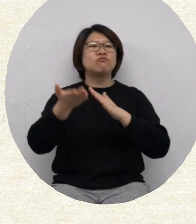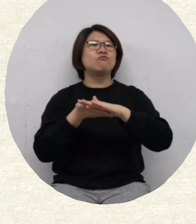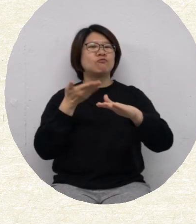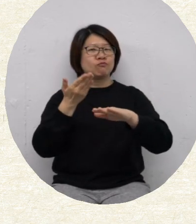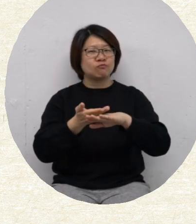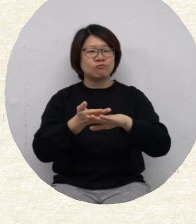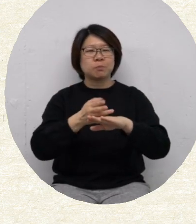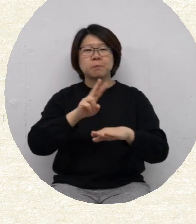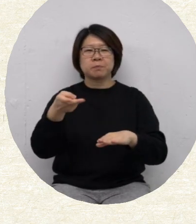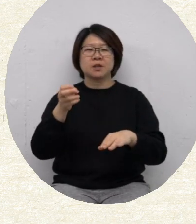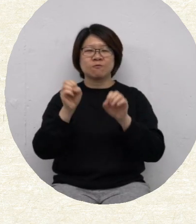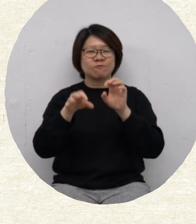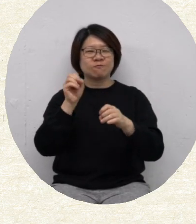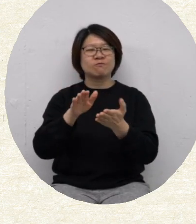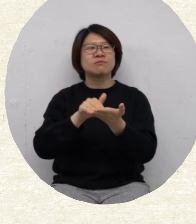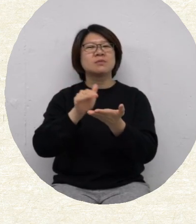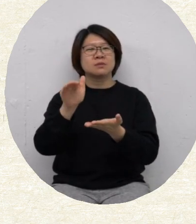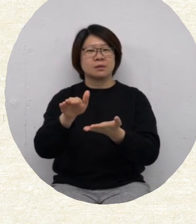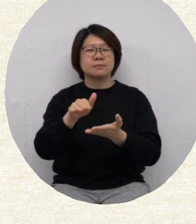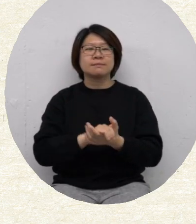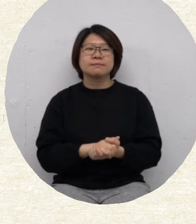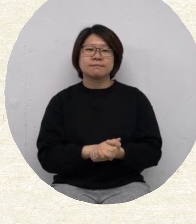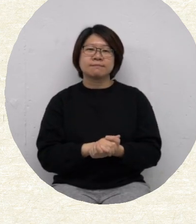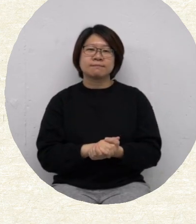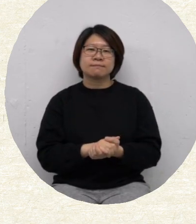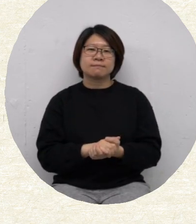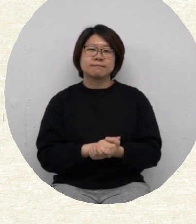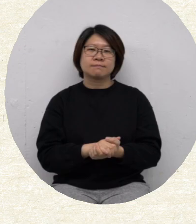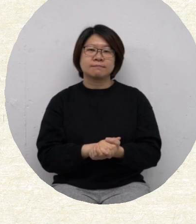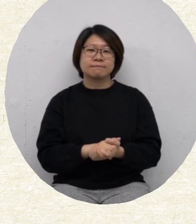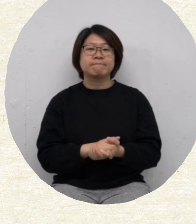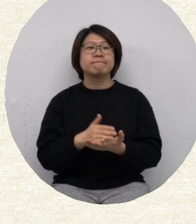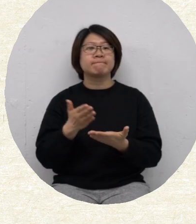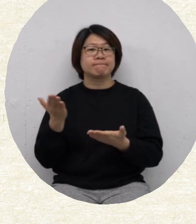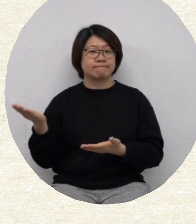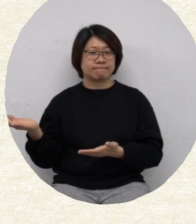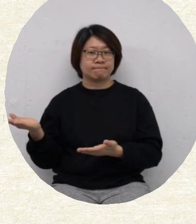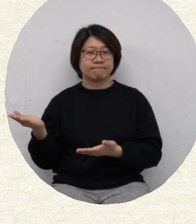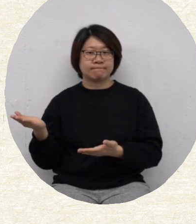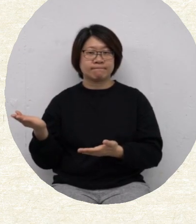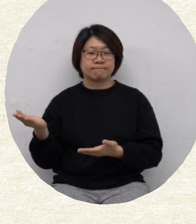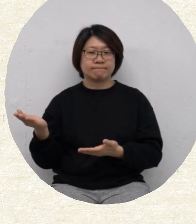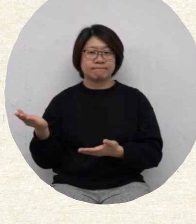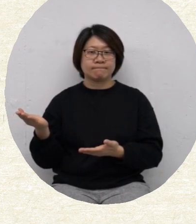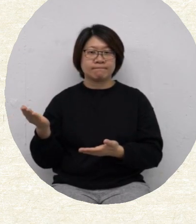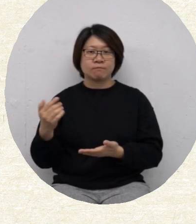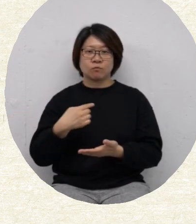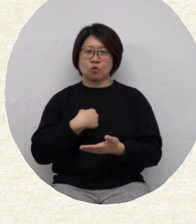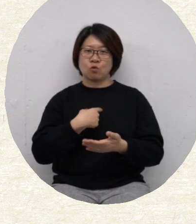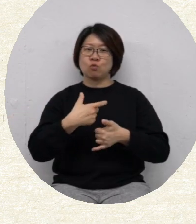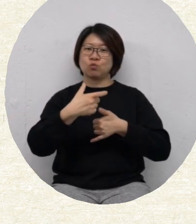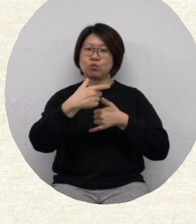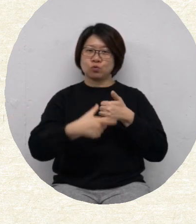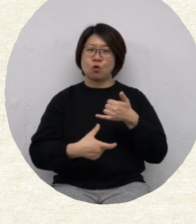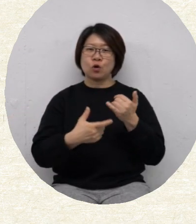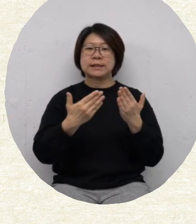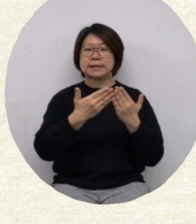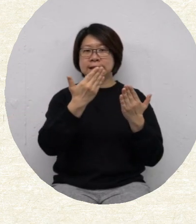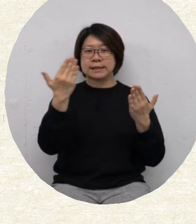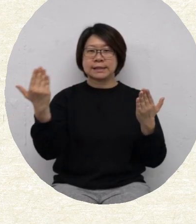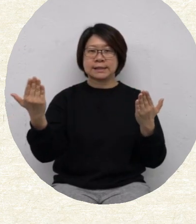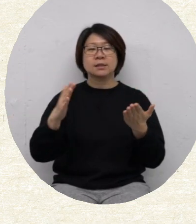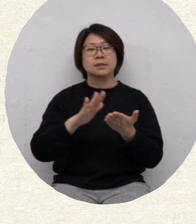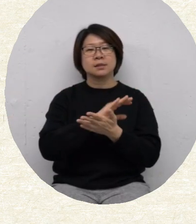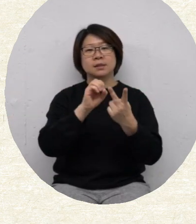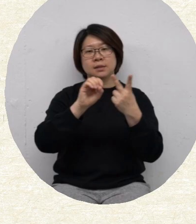mailbox and toss them on my kitchen table. At some point in the day, I would do a drawing of them, and then I